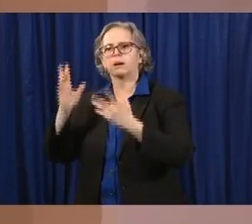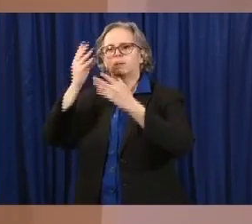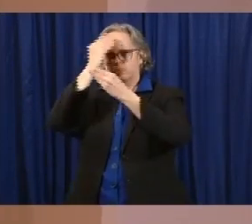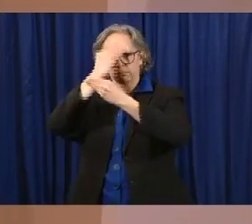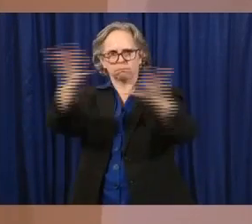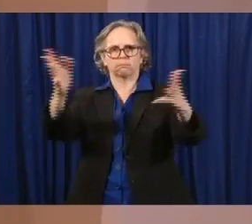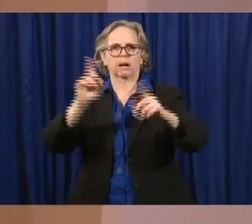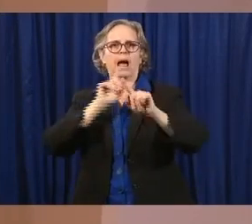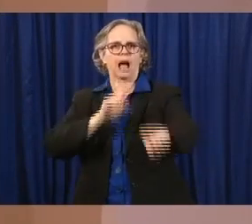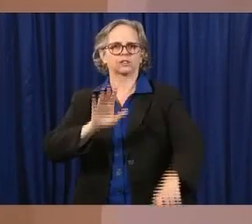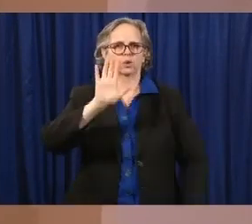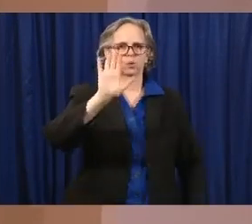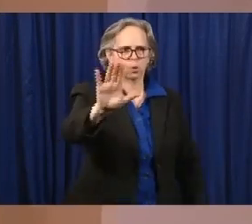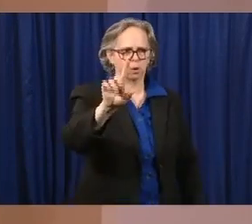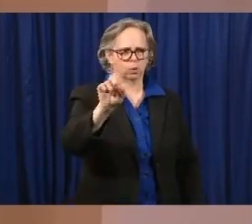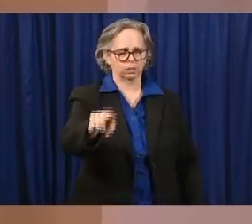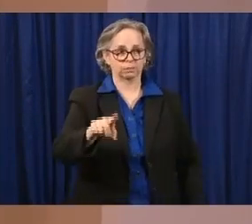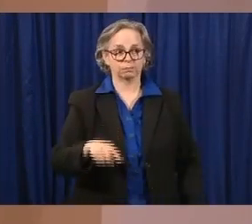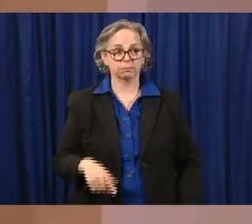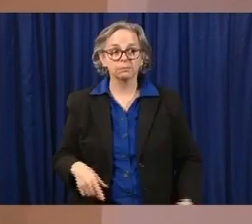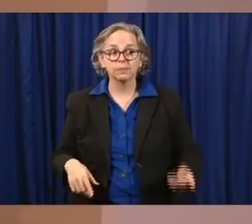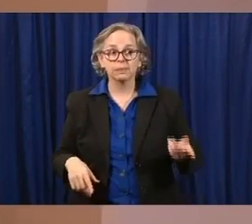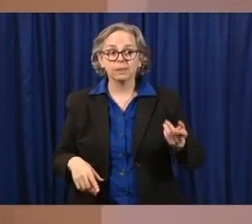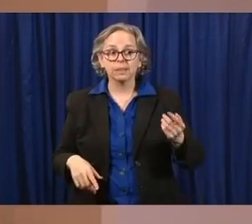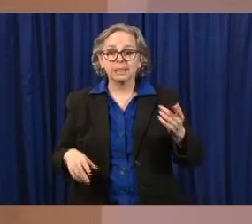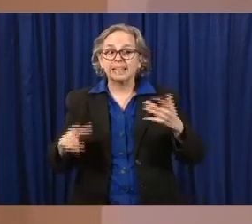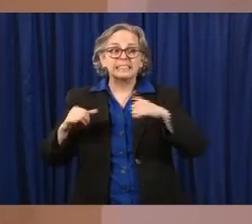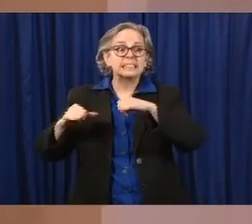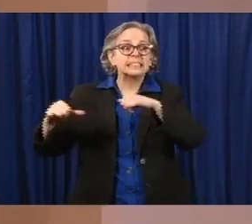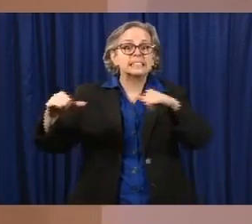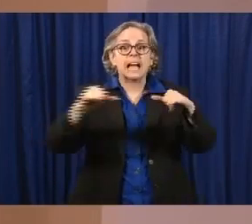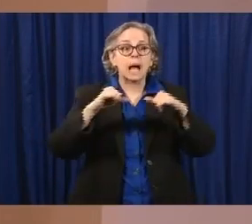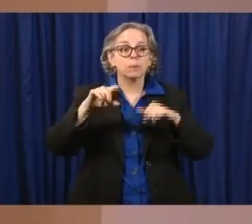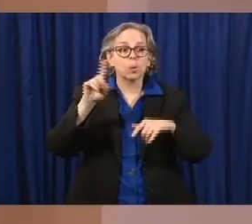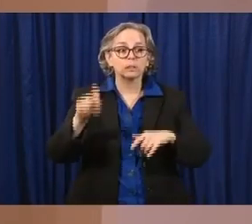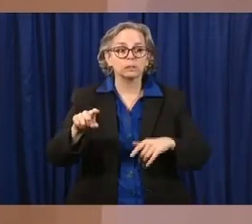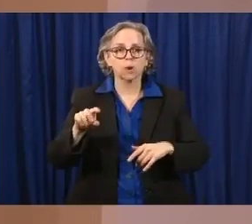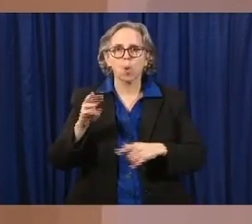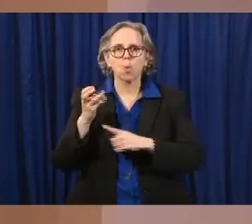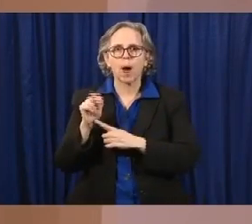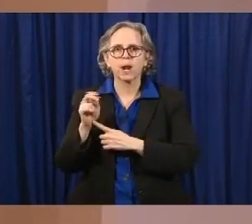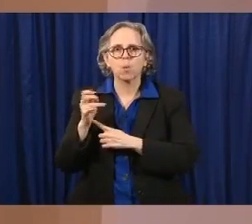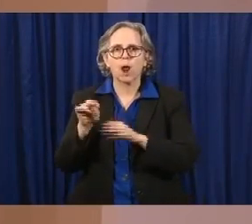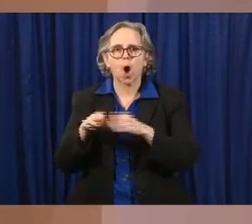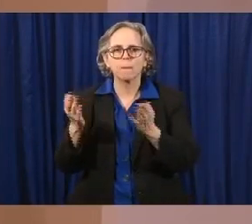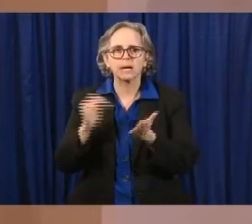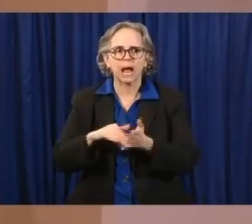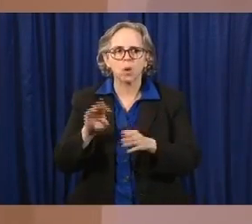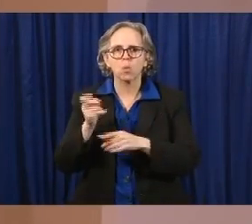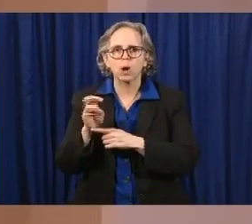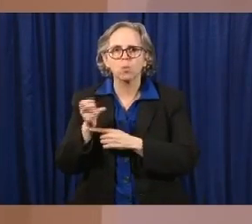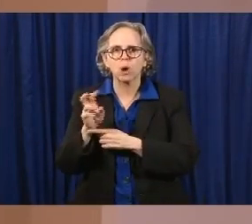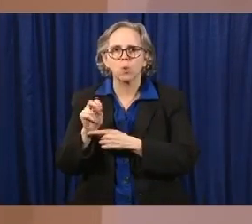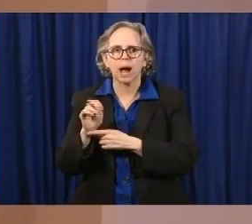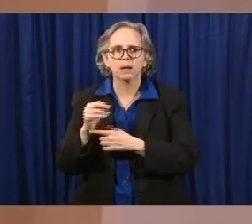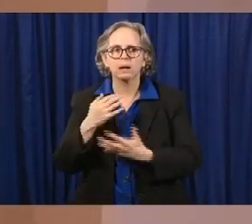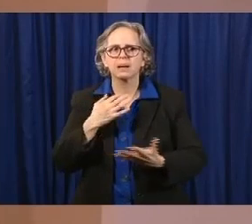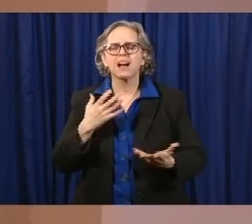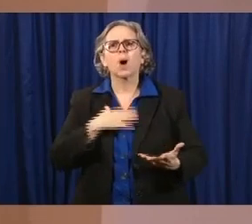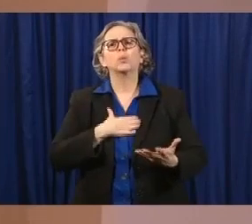question a lot, when? I always get that question, when is this going to be over? Don't we all wish we knew the answer to that? We